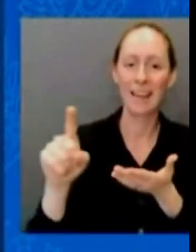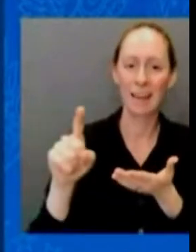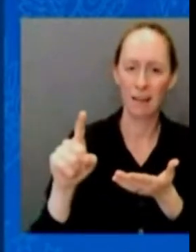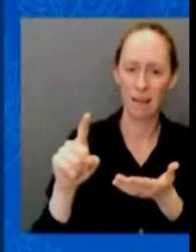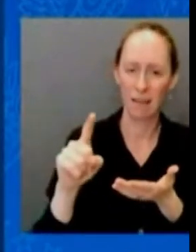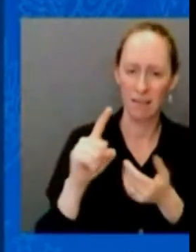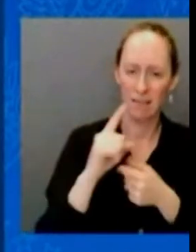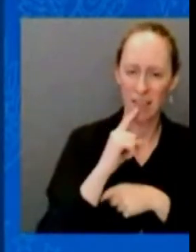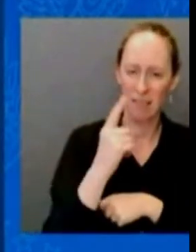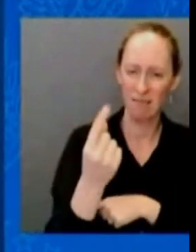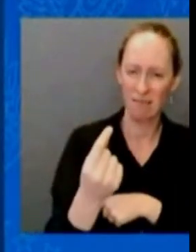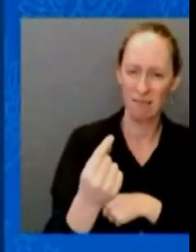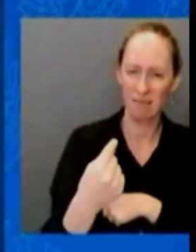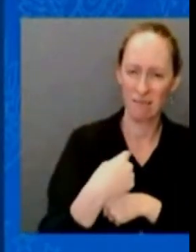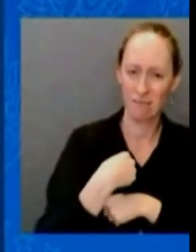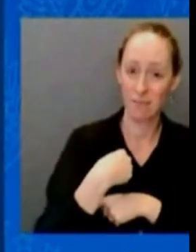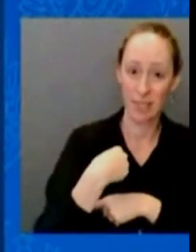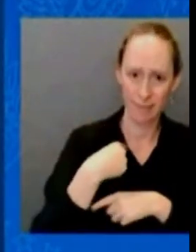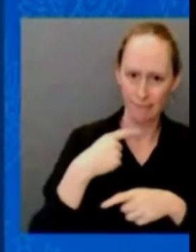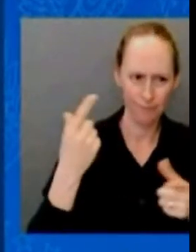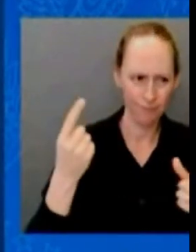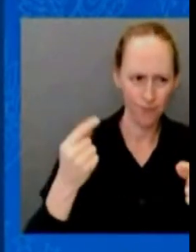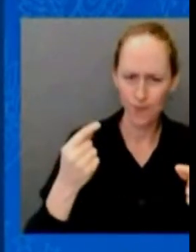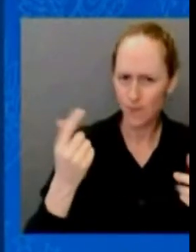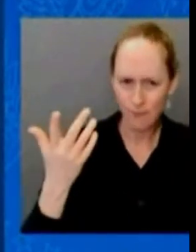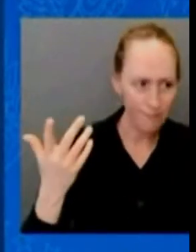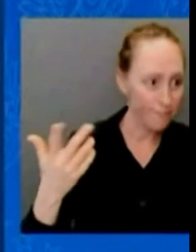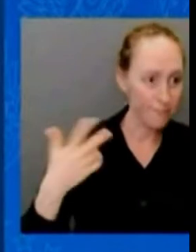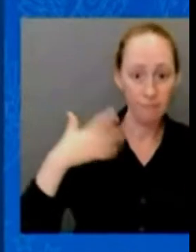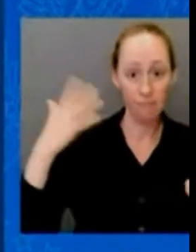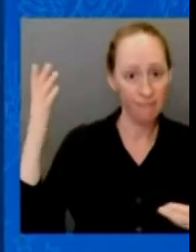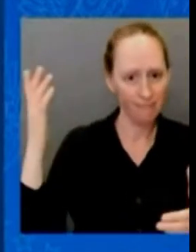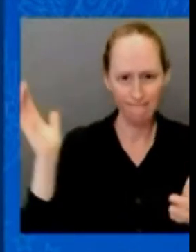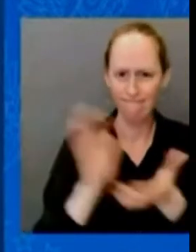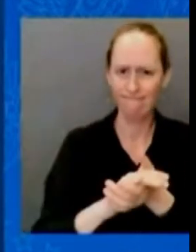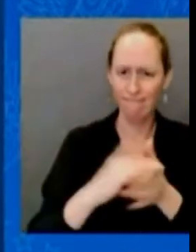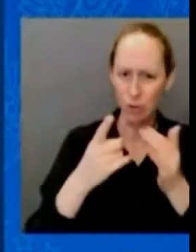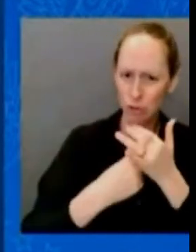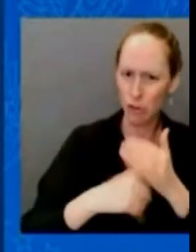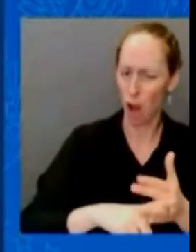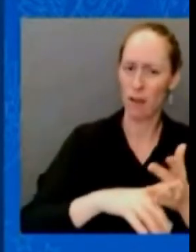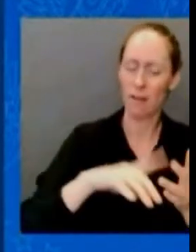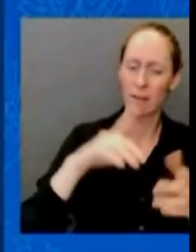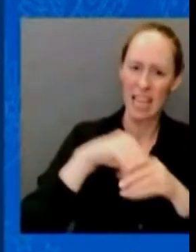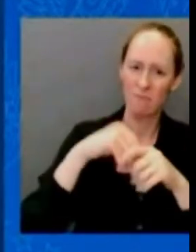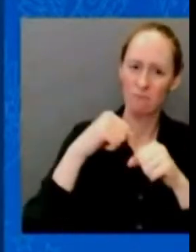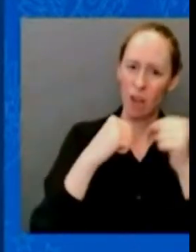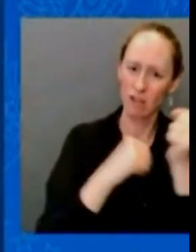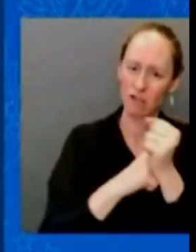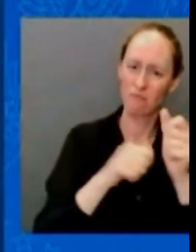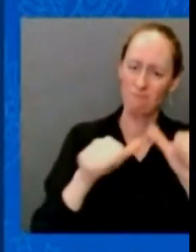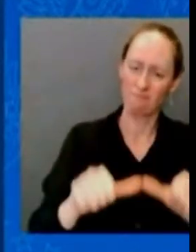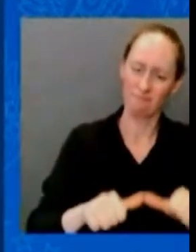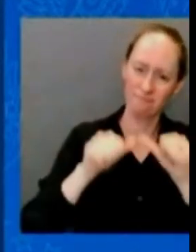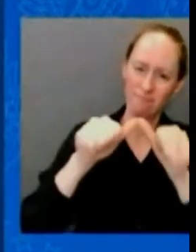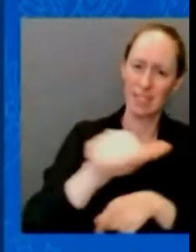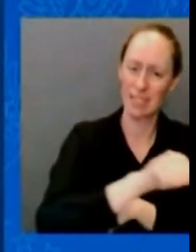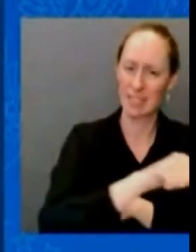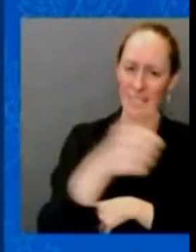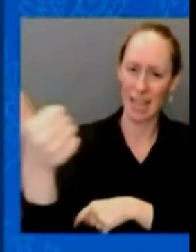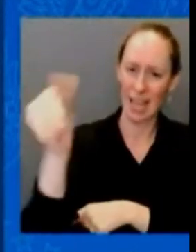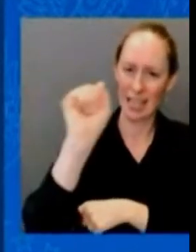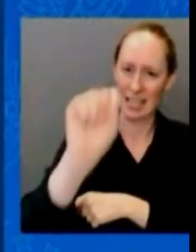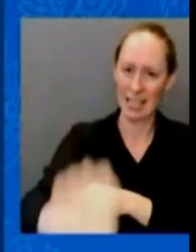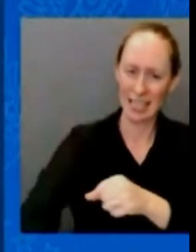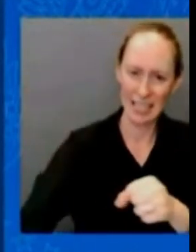infrastructure and a headline. A once-in-a-generation investment in our nation's roads, highways, bridges, railroads, ports,